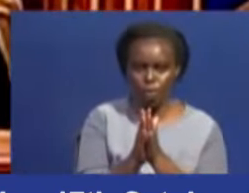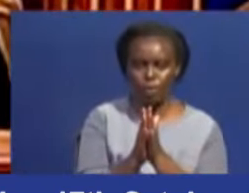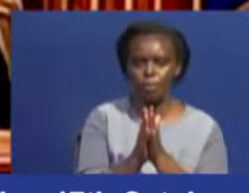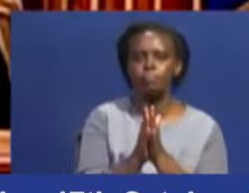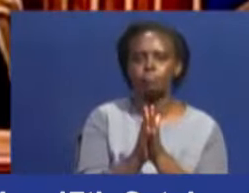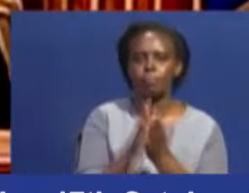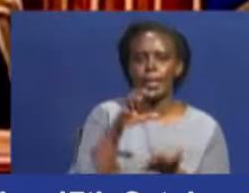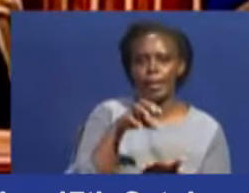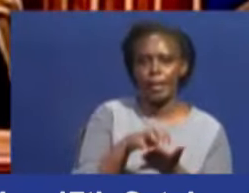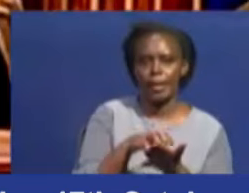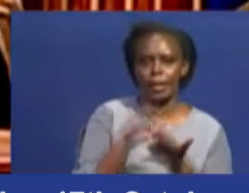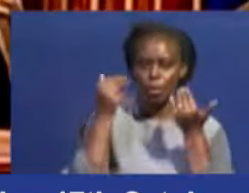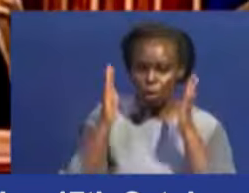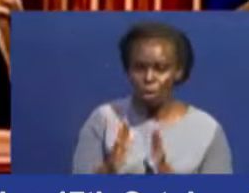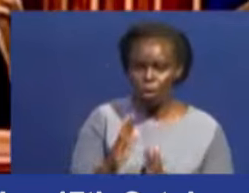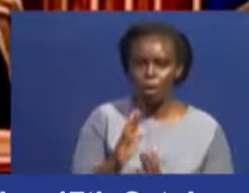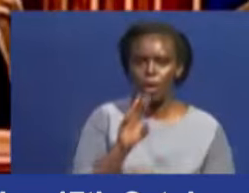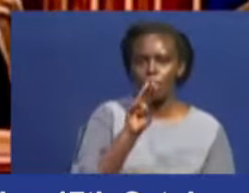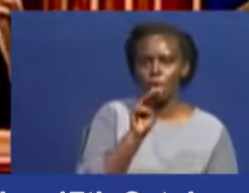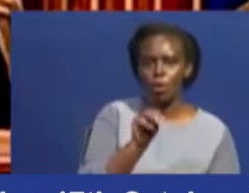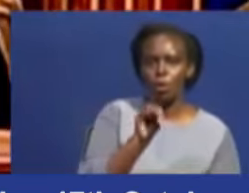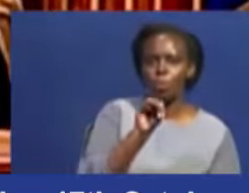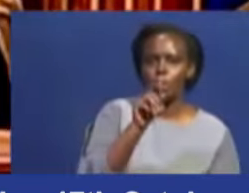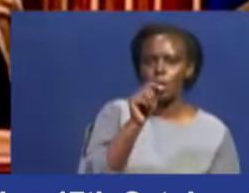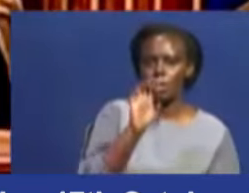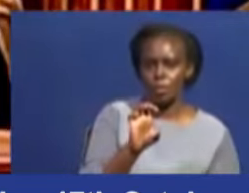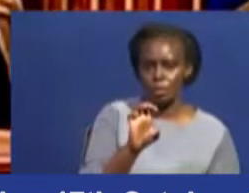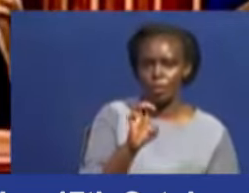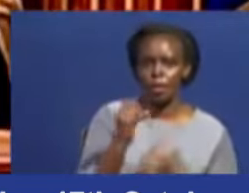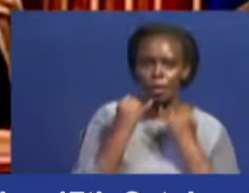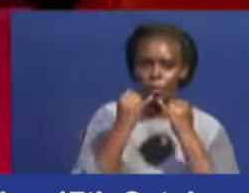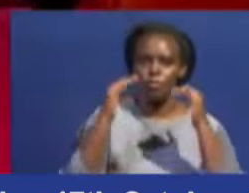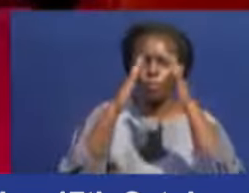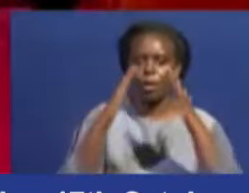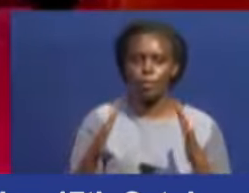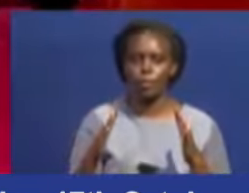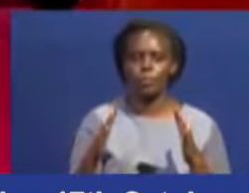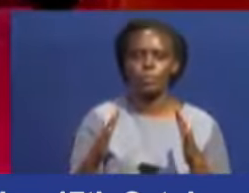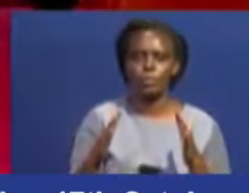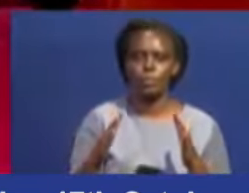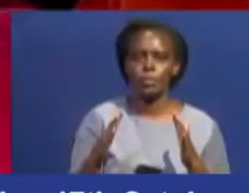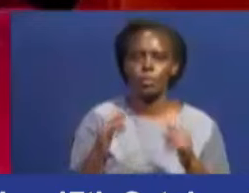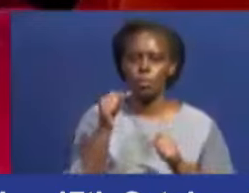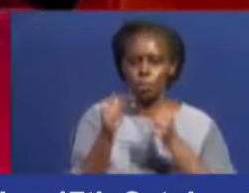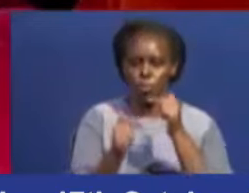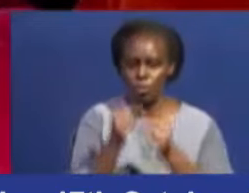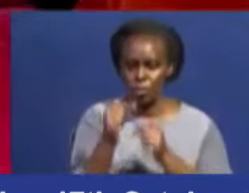proceedings. Senior Counsel Paul Mwite, you may now inform the House so that we